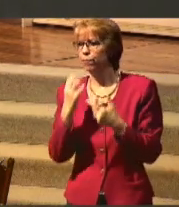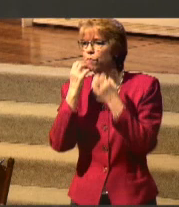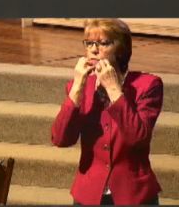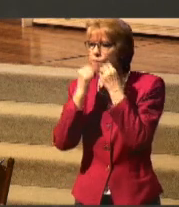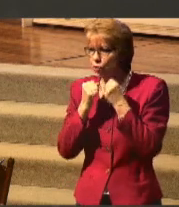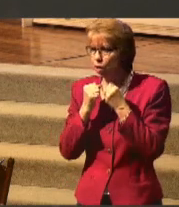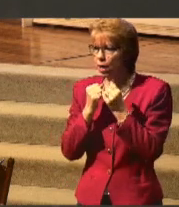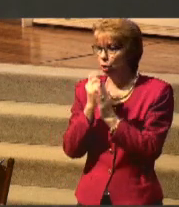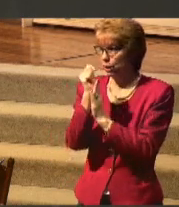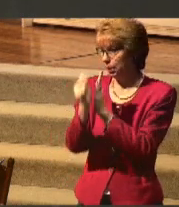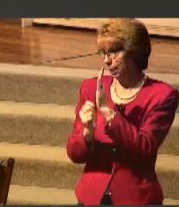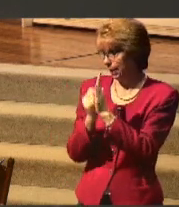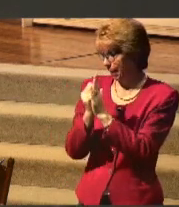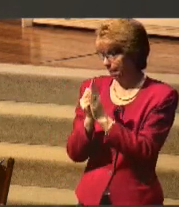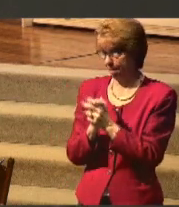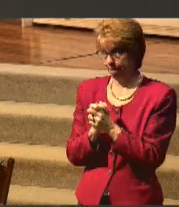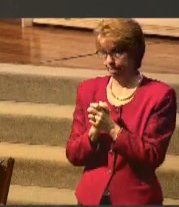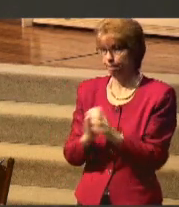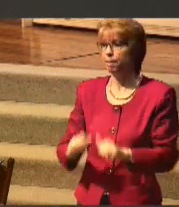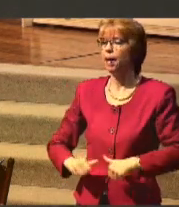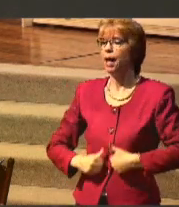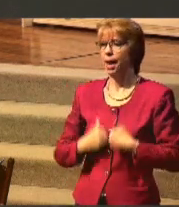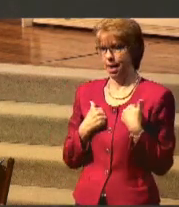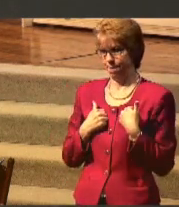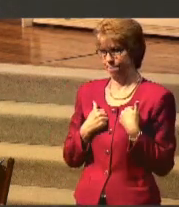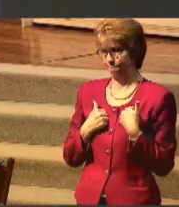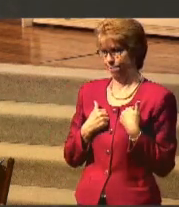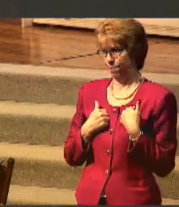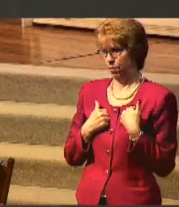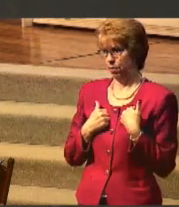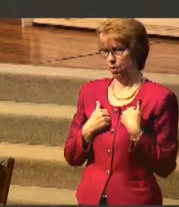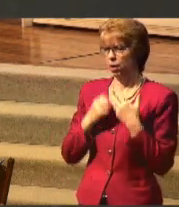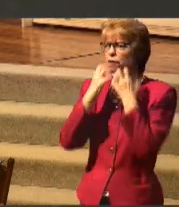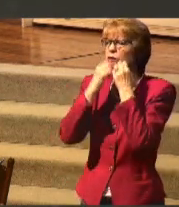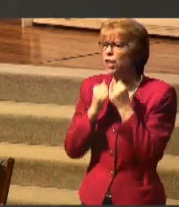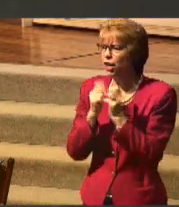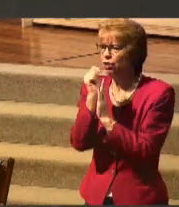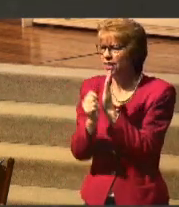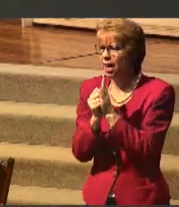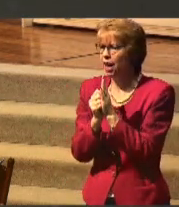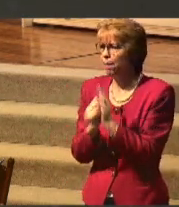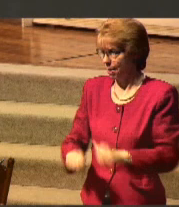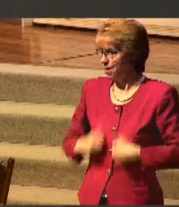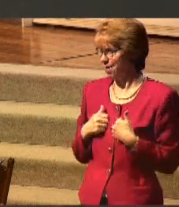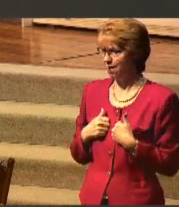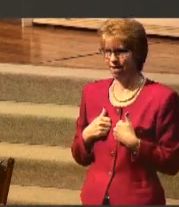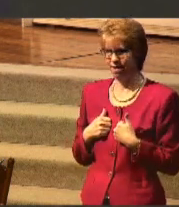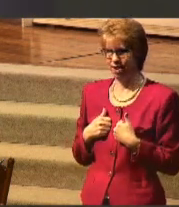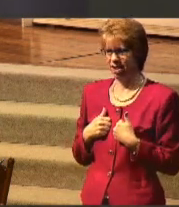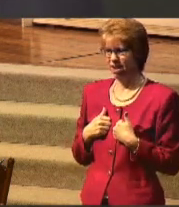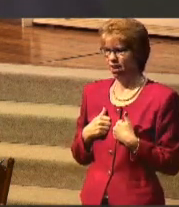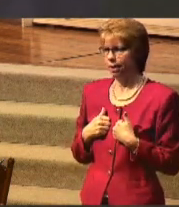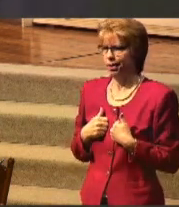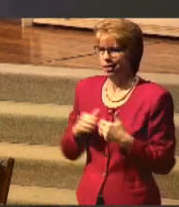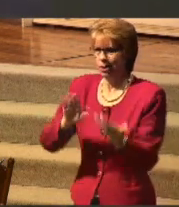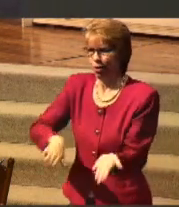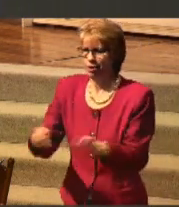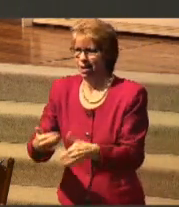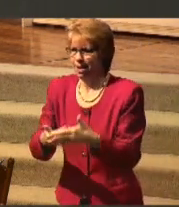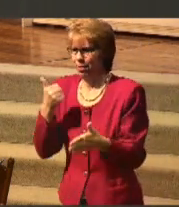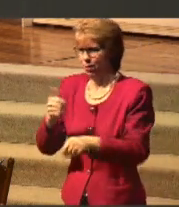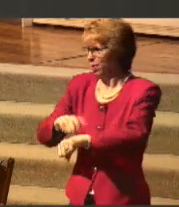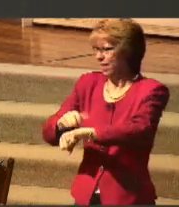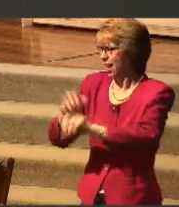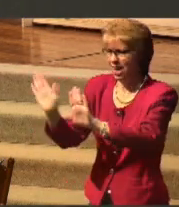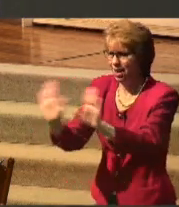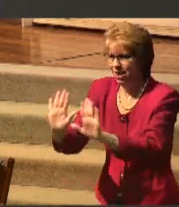cherish time and live. Cherish time and live. Don't die before it's time, folks.